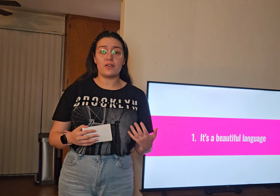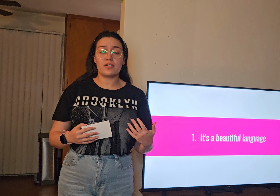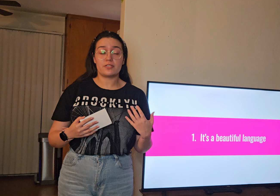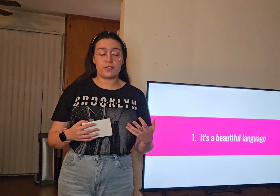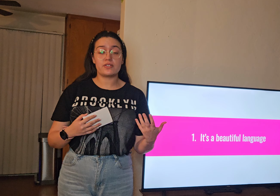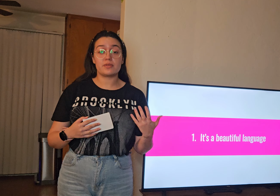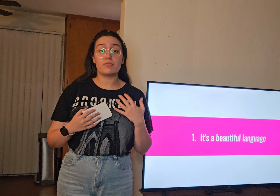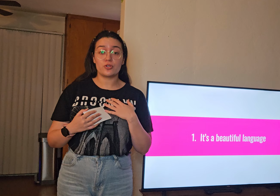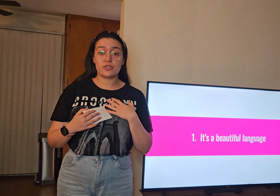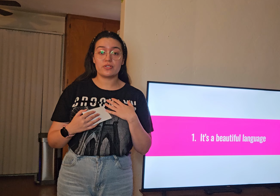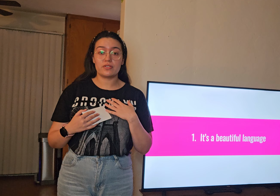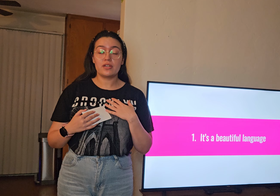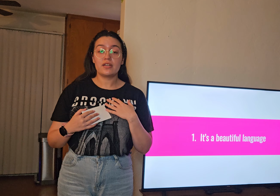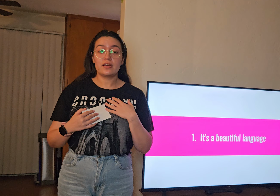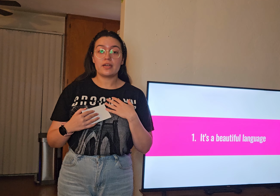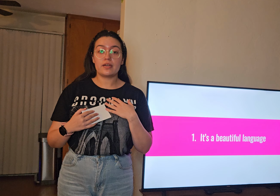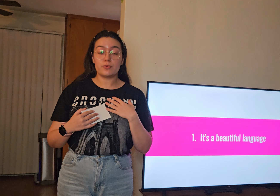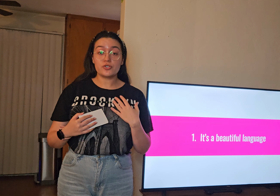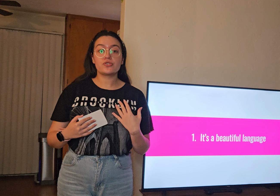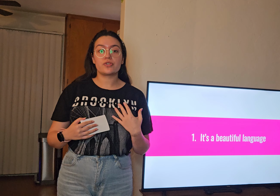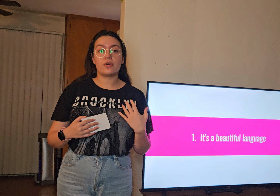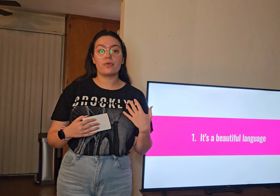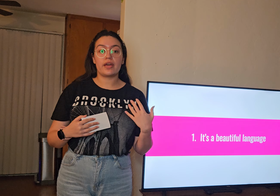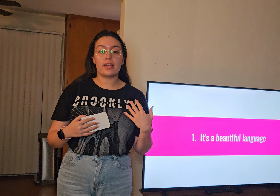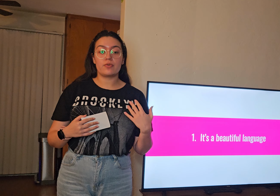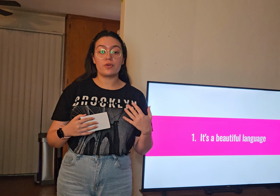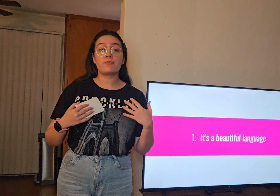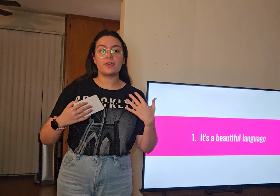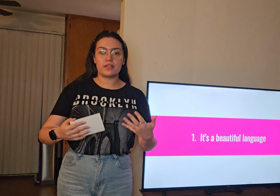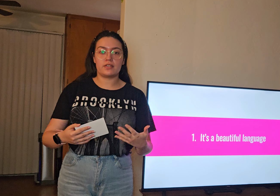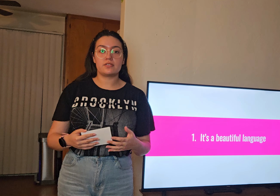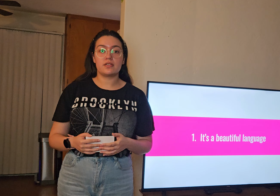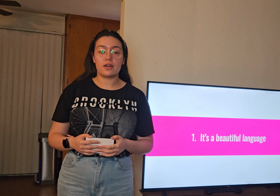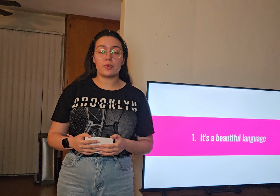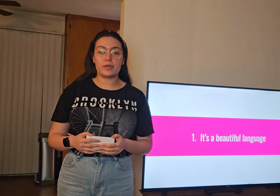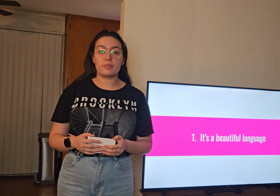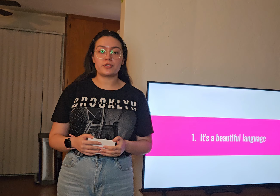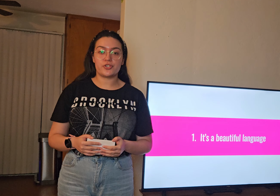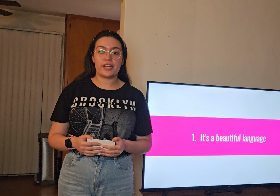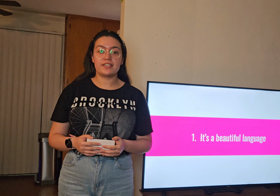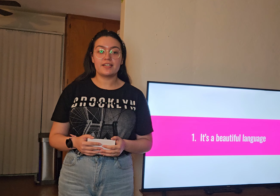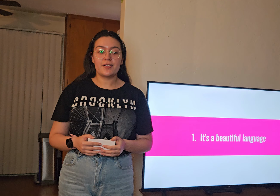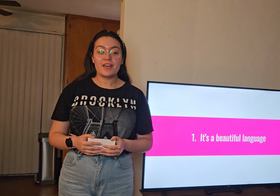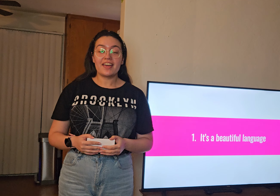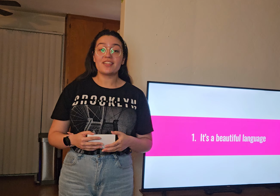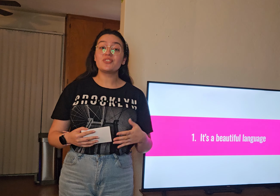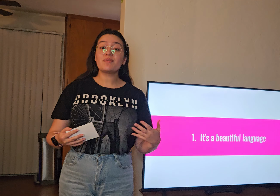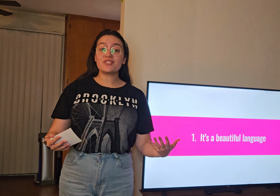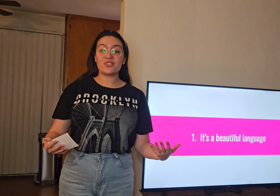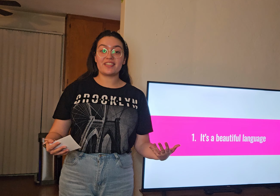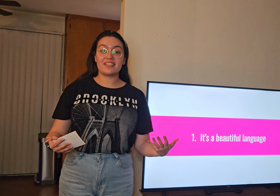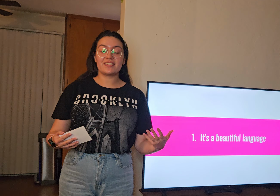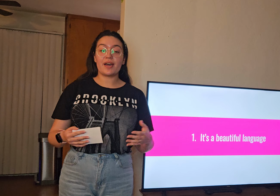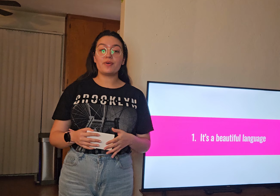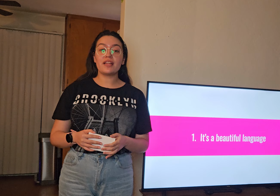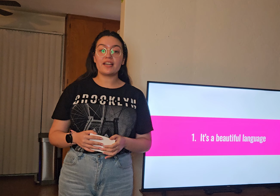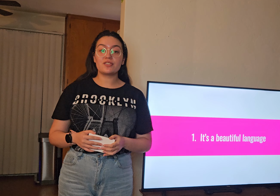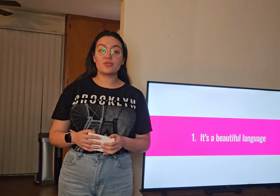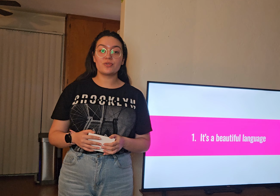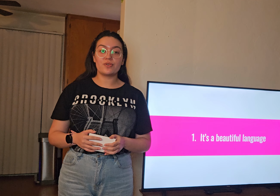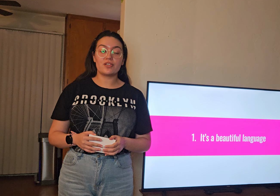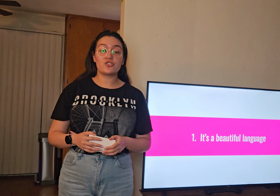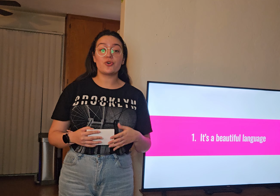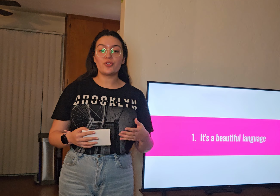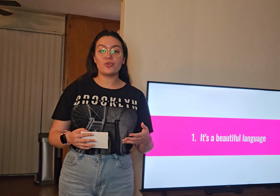as far as emotions go and what feelings are being portrayed. And to demonstrate this, I would